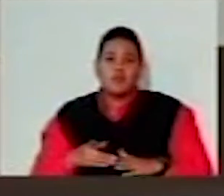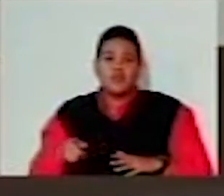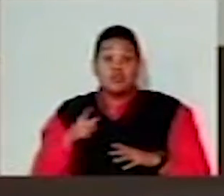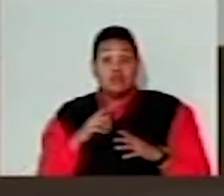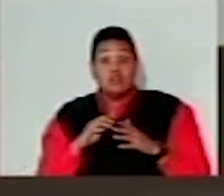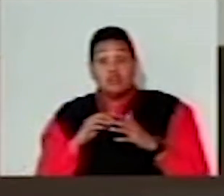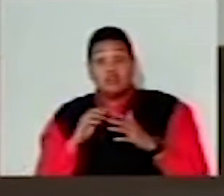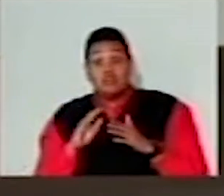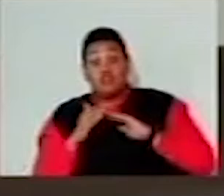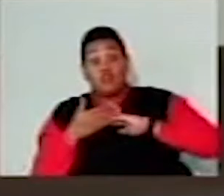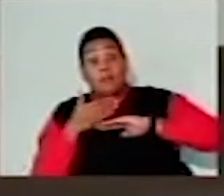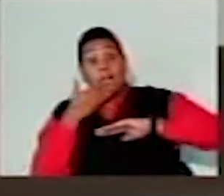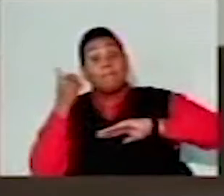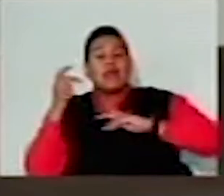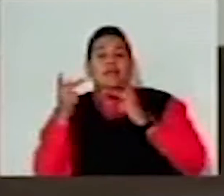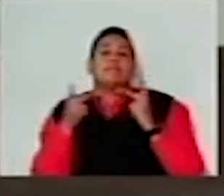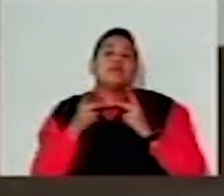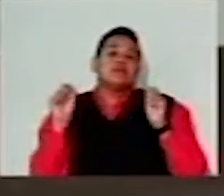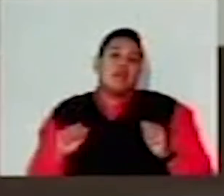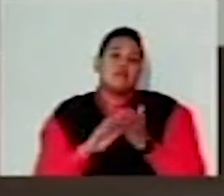make Jamaica a better place.